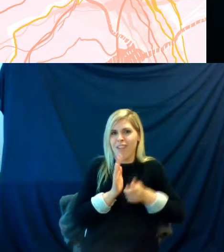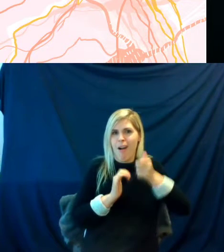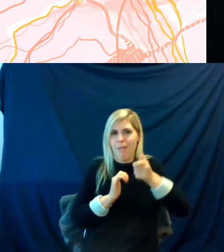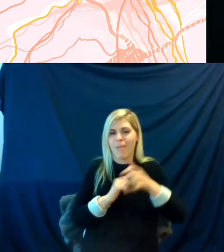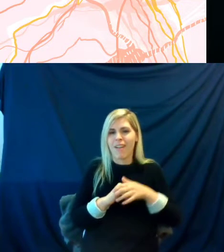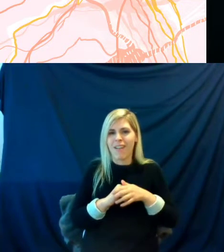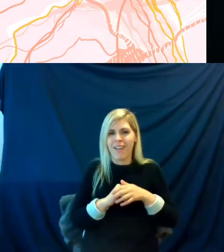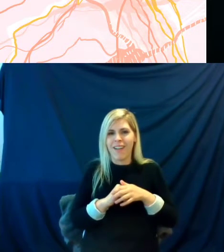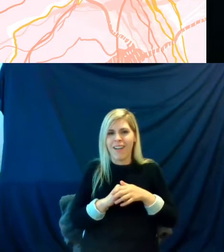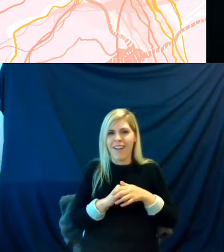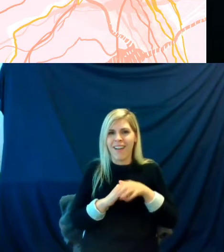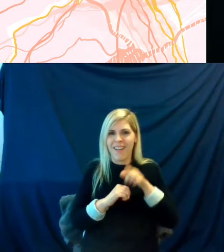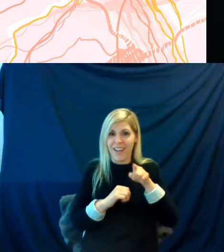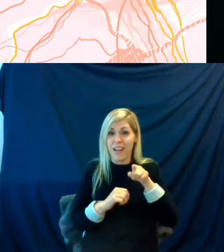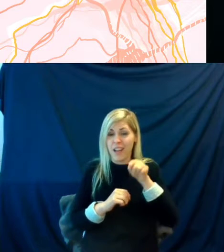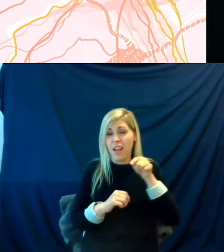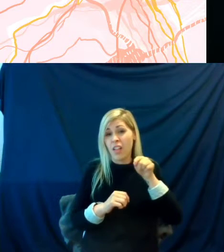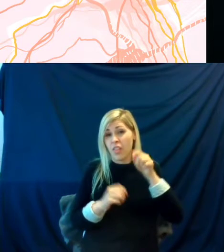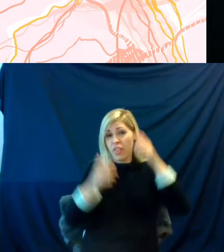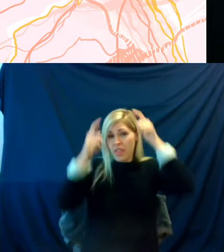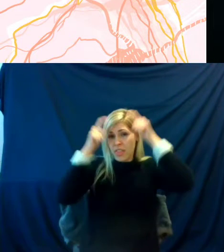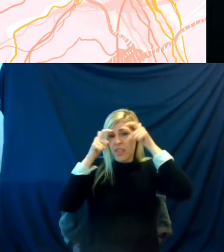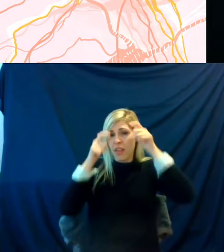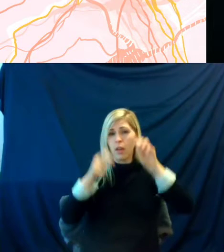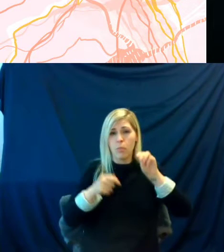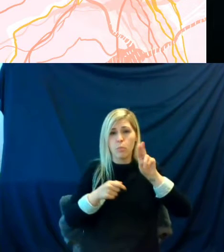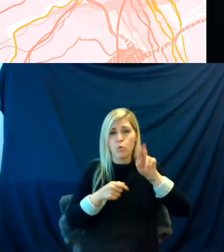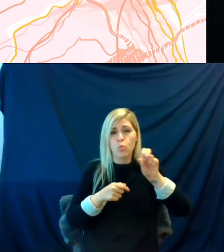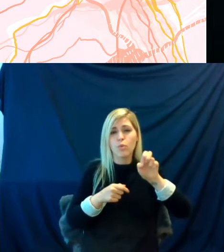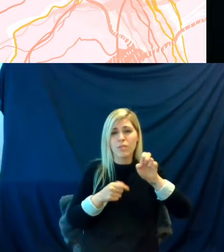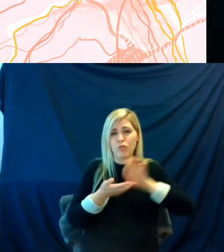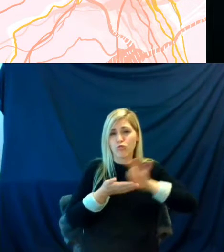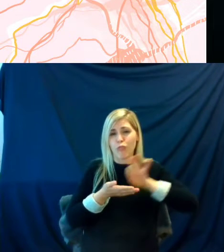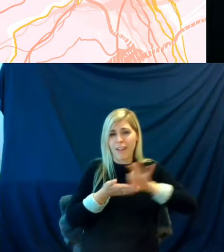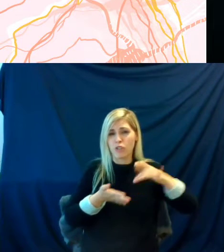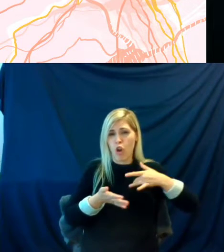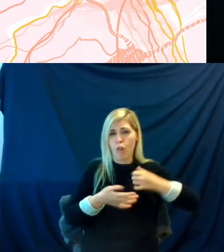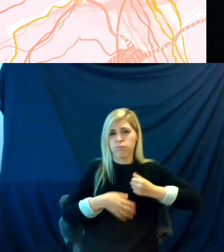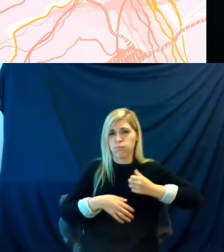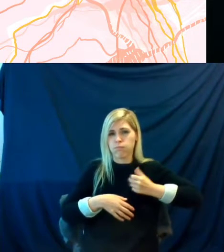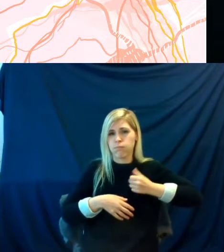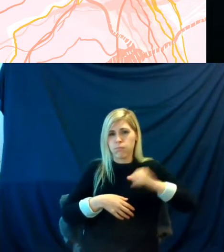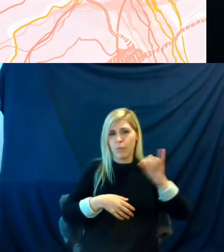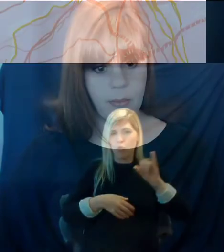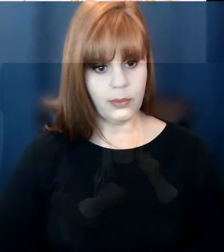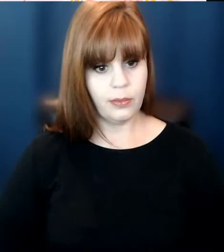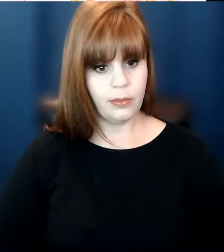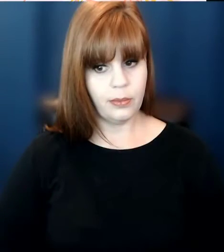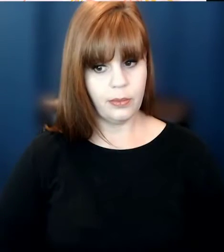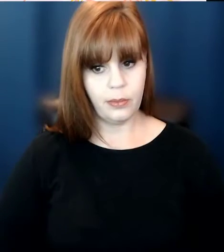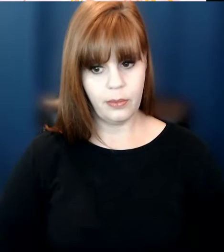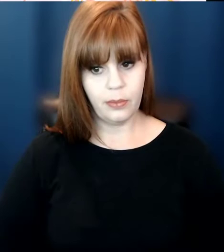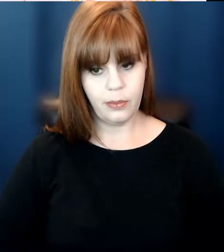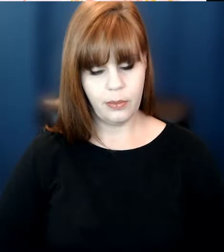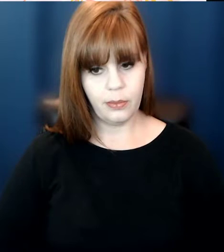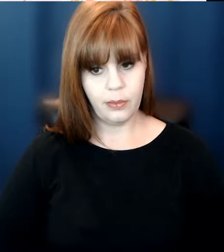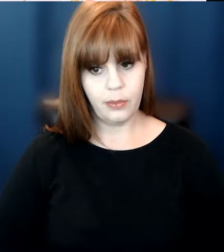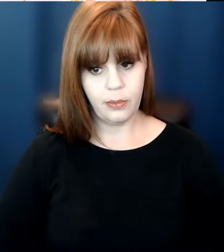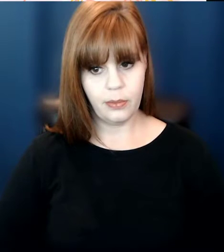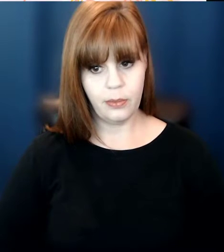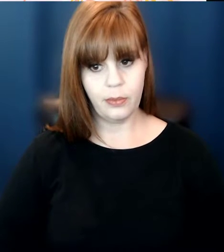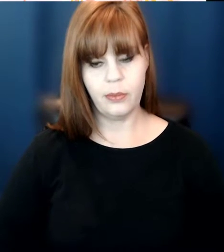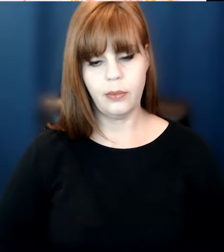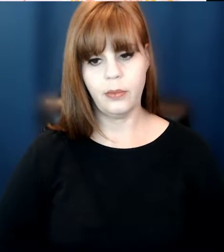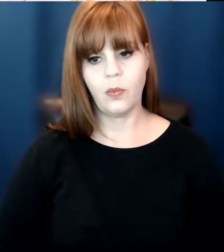And the Muse actually also has a heart rate sensor on it. But, now I've calmed down a little bit, you